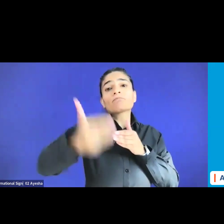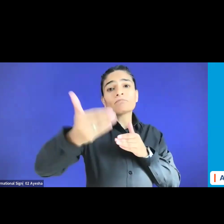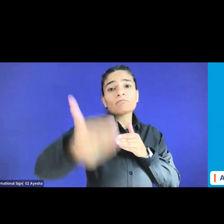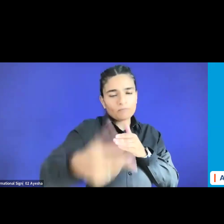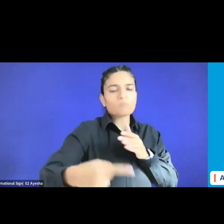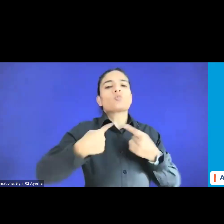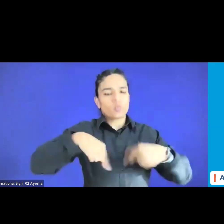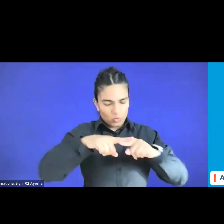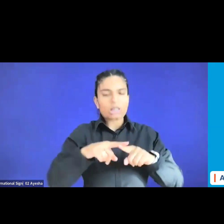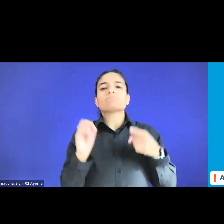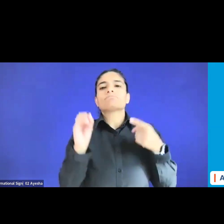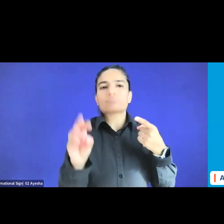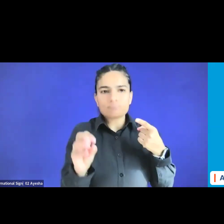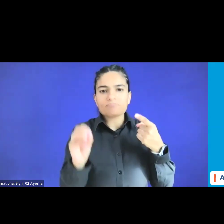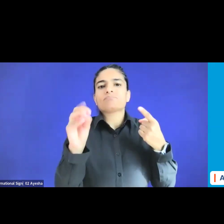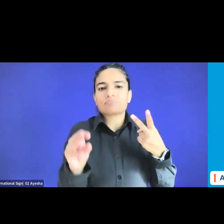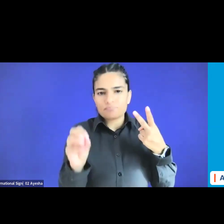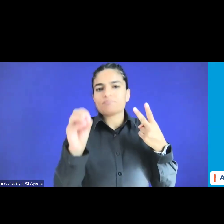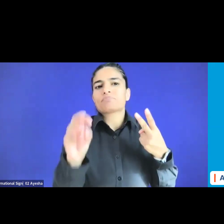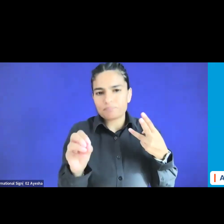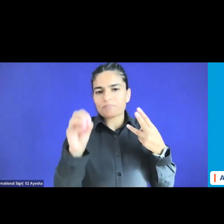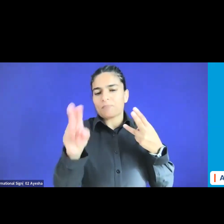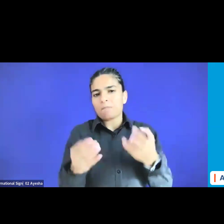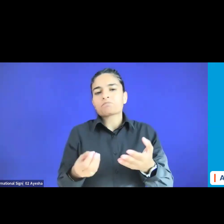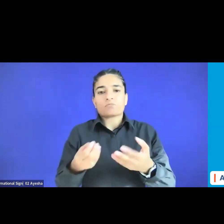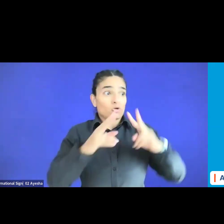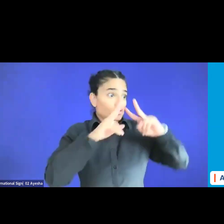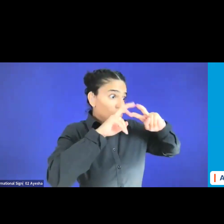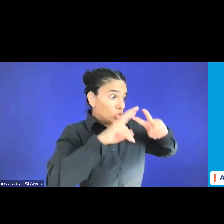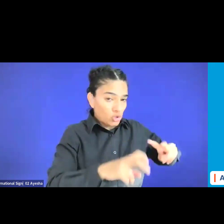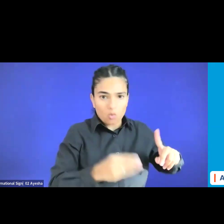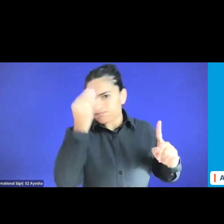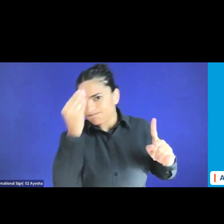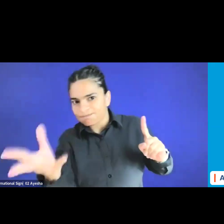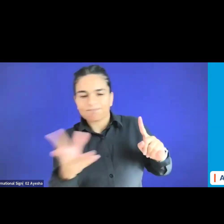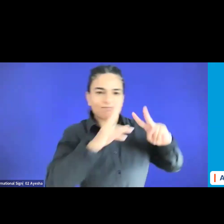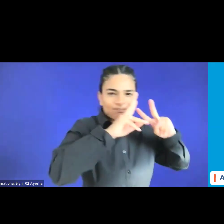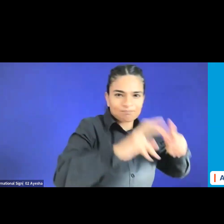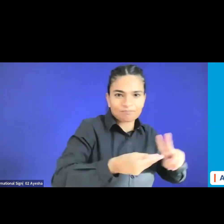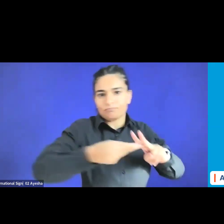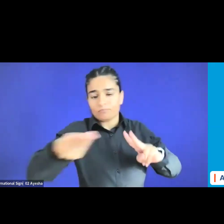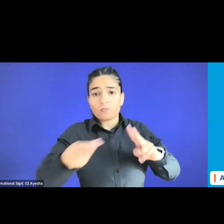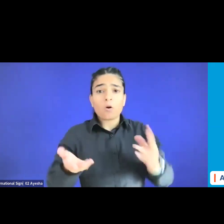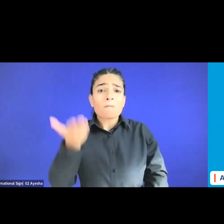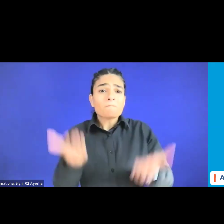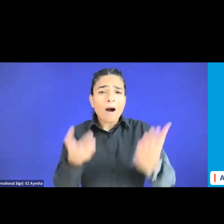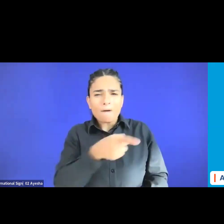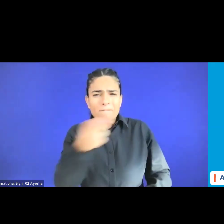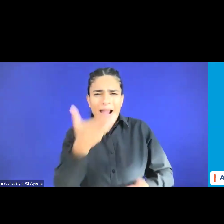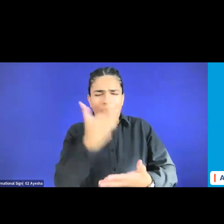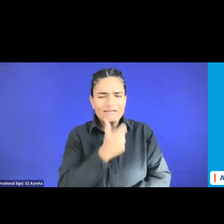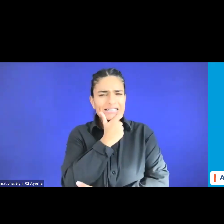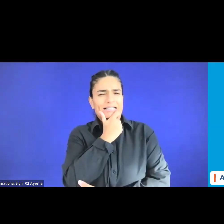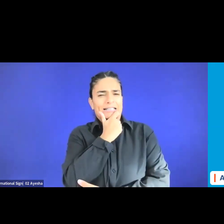have technical questions related to disability-related cost for some reform that you are